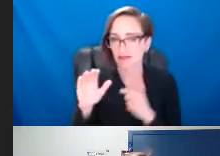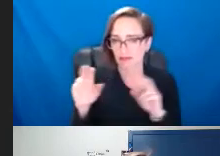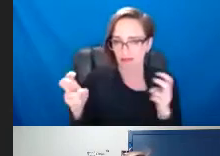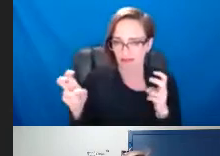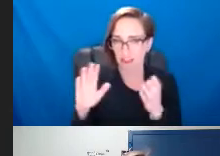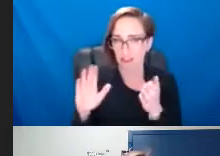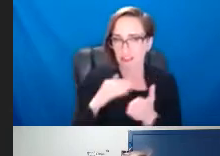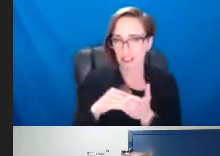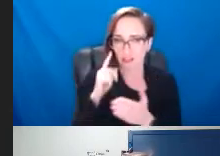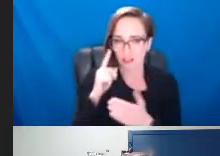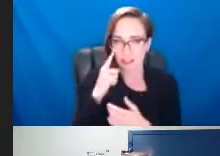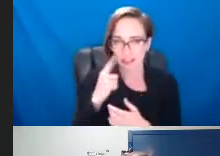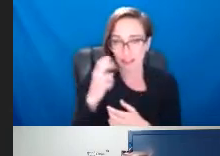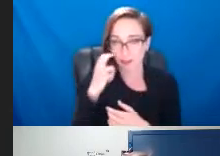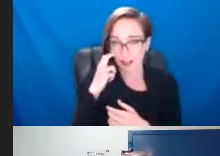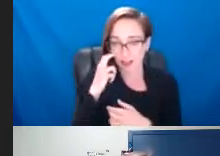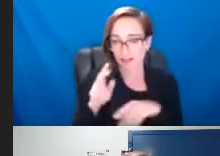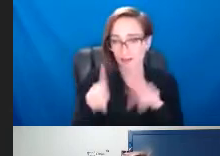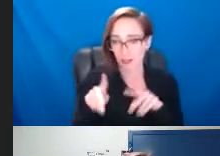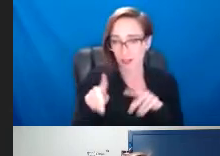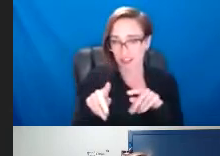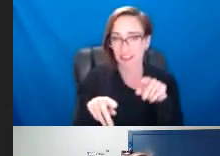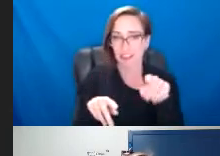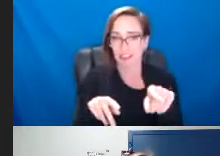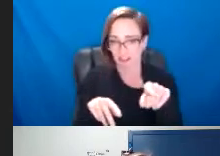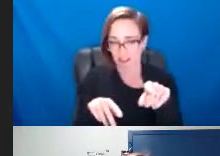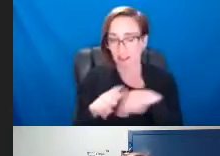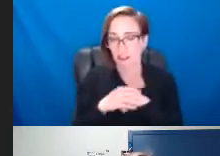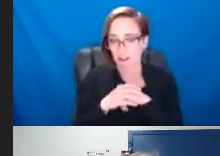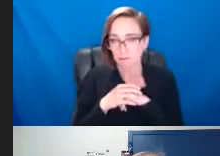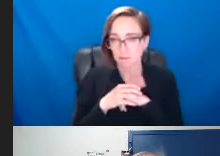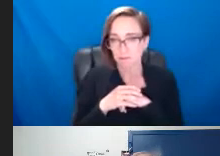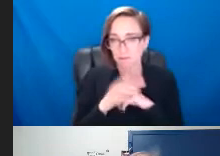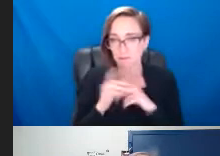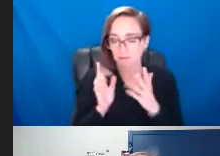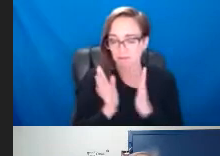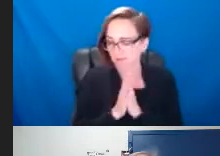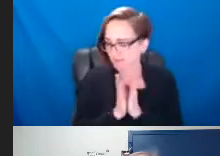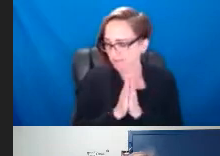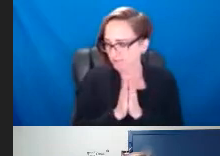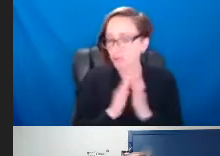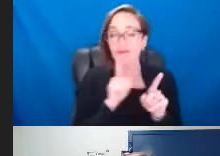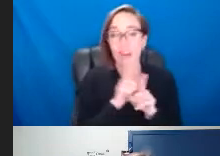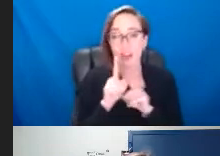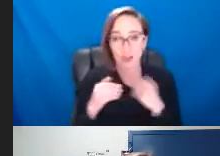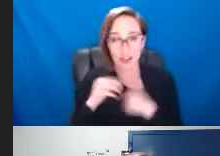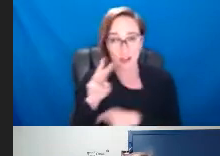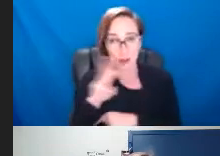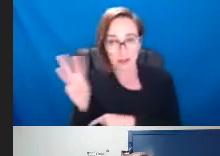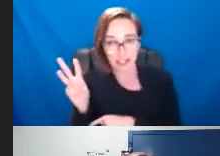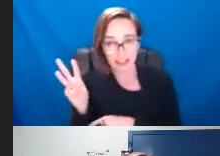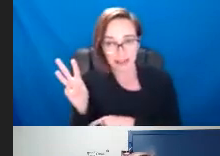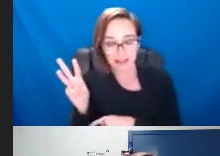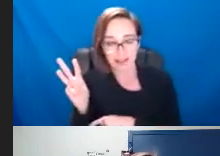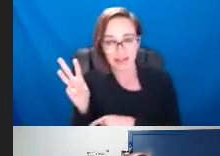Persons. I don't have that contact information up here, but we also have a web page. Please check that out as